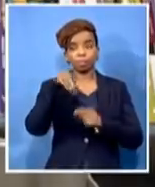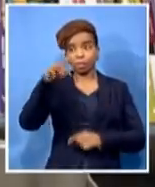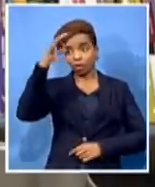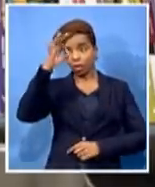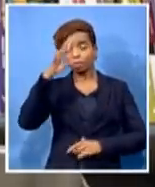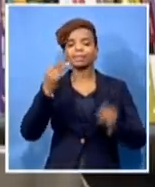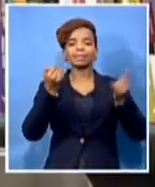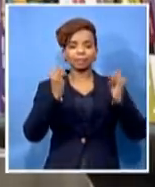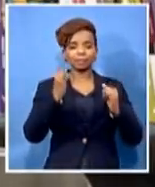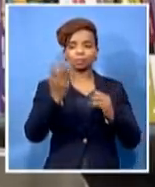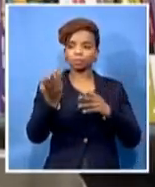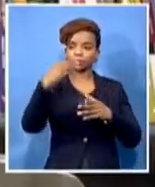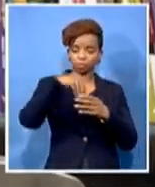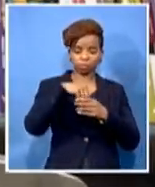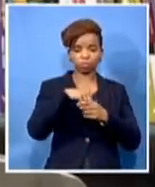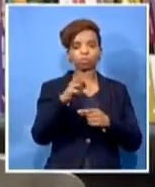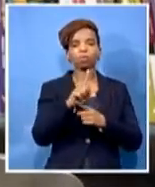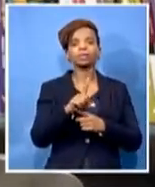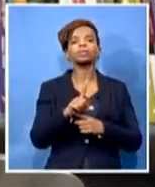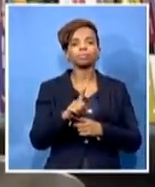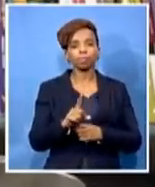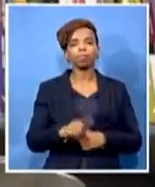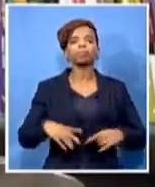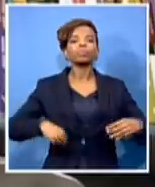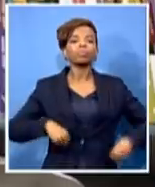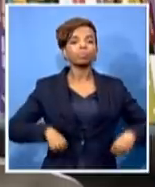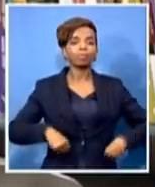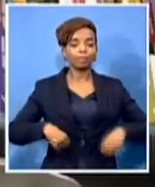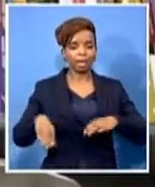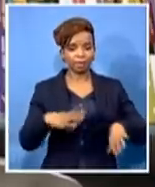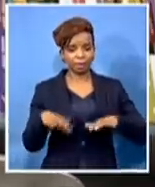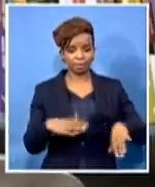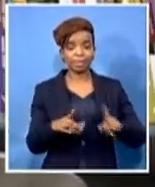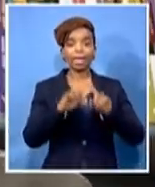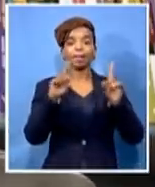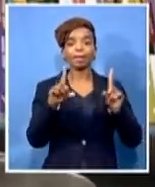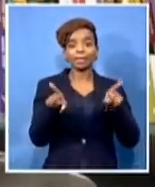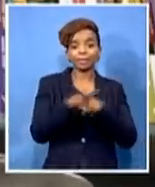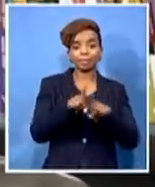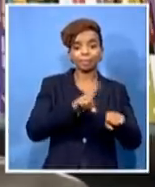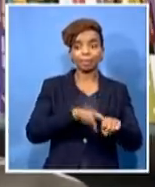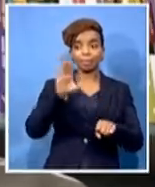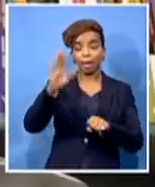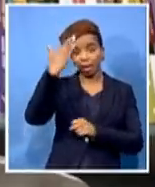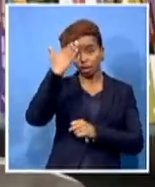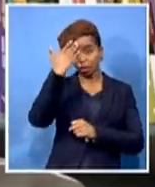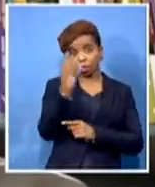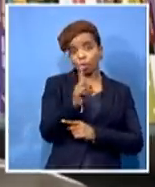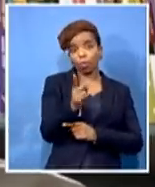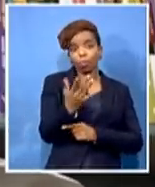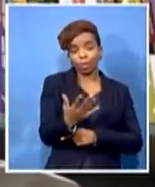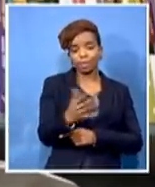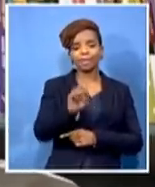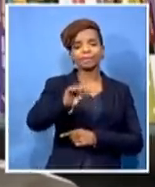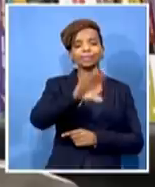But also at the same time, he's aware that South Africans, ordinary citizens, and those within